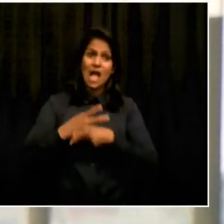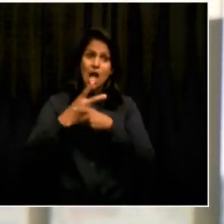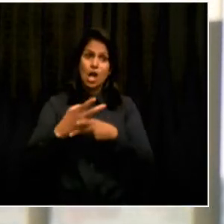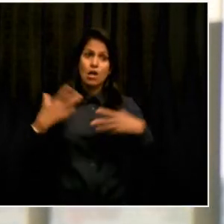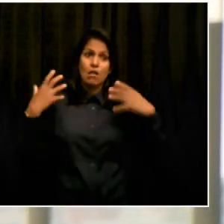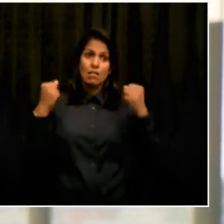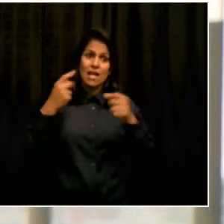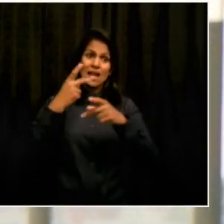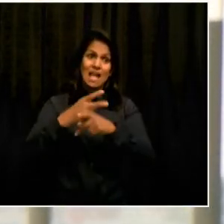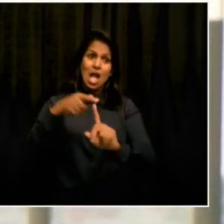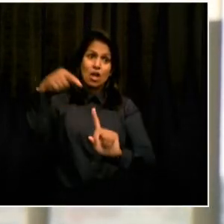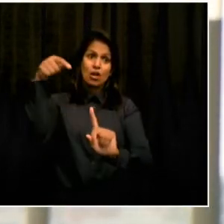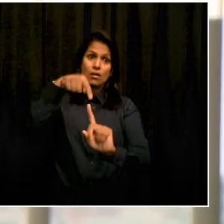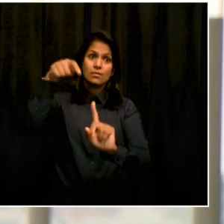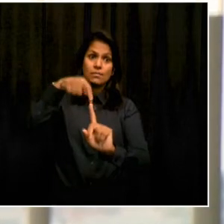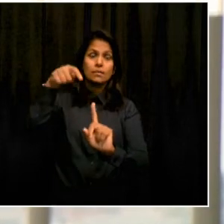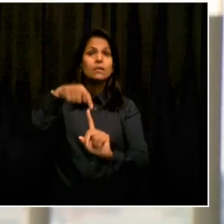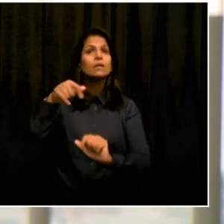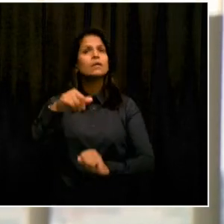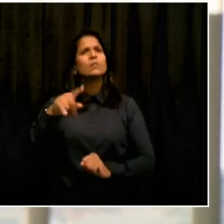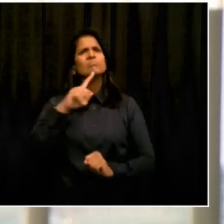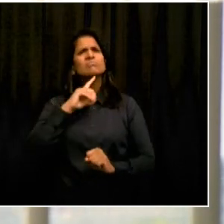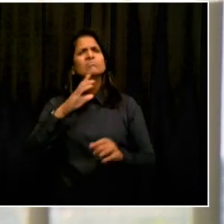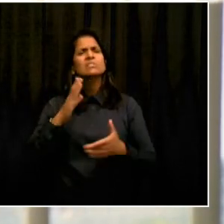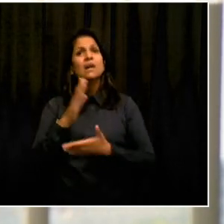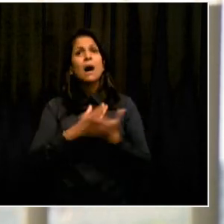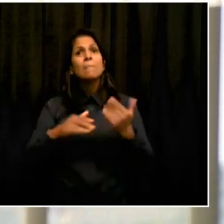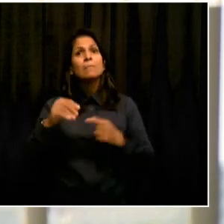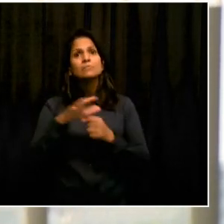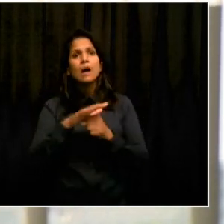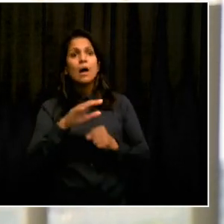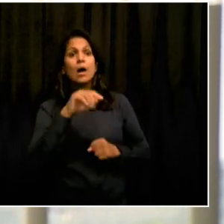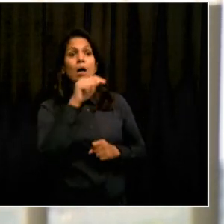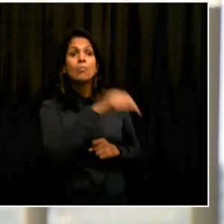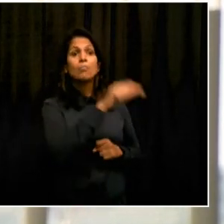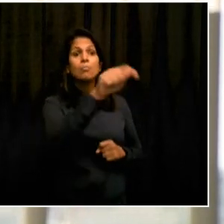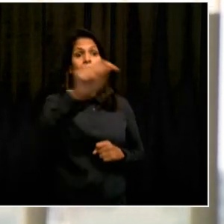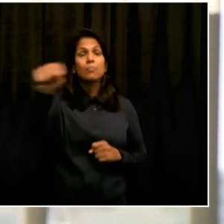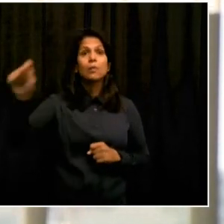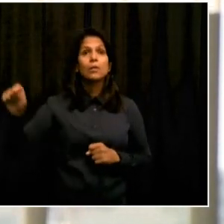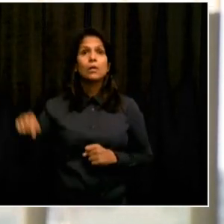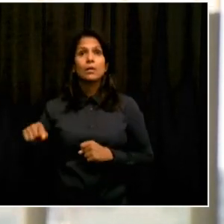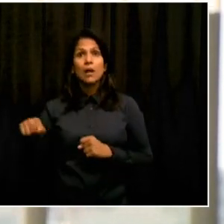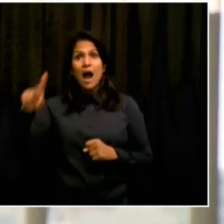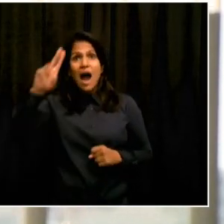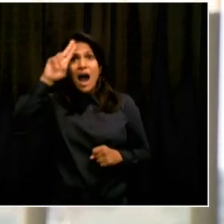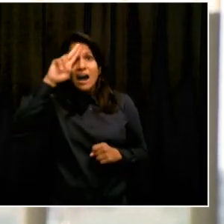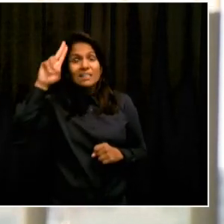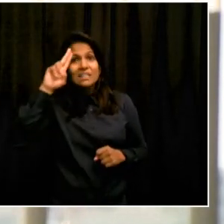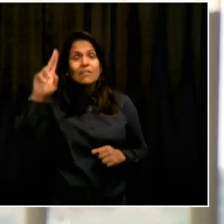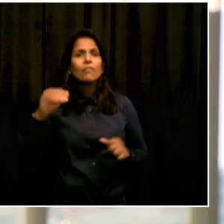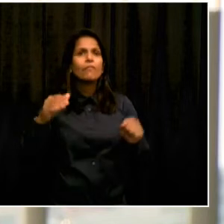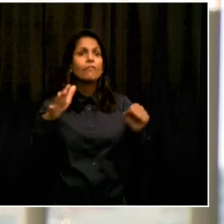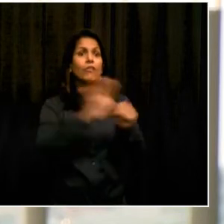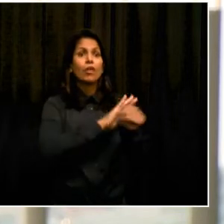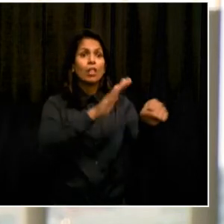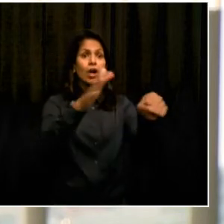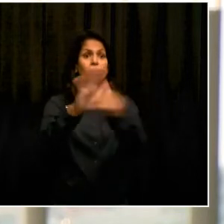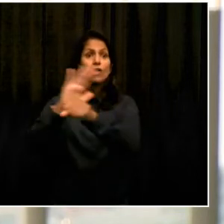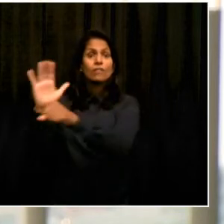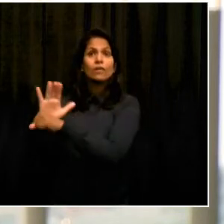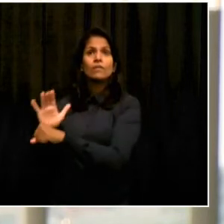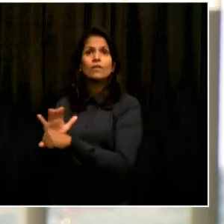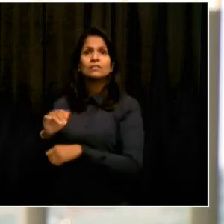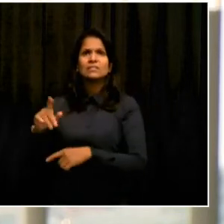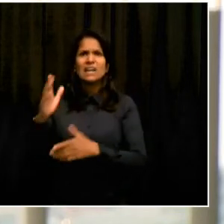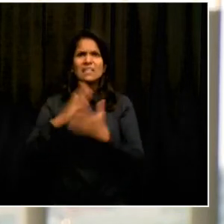in hospital space, and it's a serious issue. There was a plan to expand Elmhurst Hospital. It's now delayed because of COVID. So going into what could be a